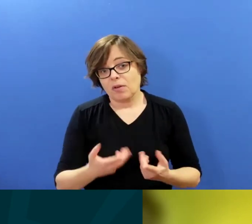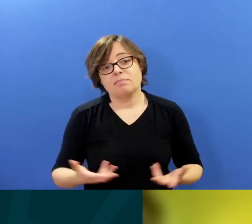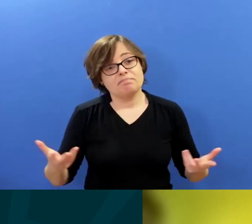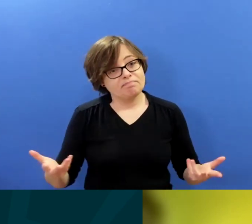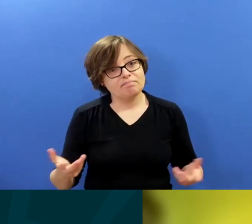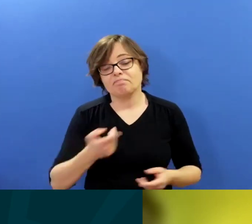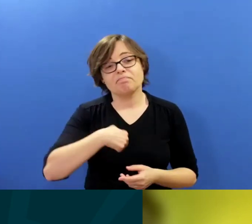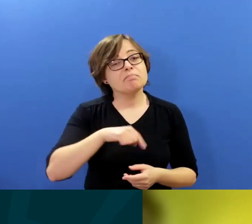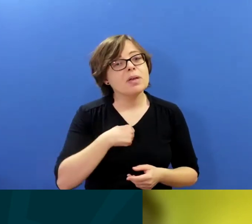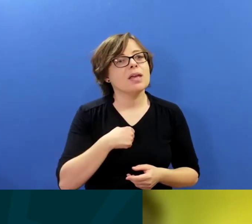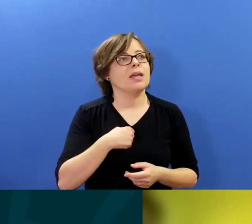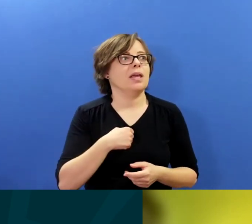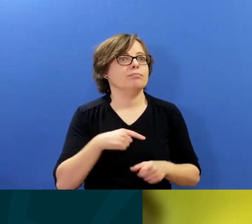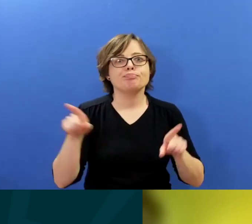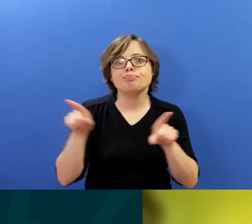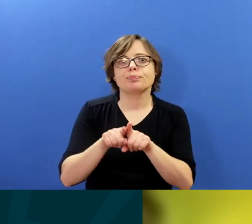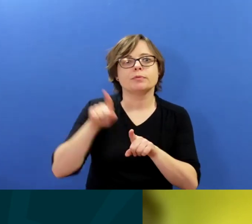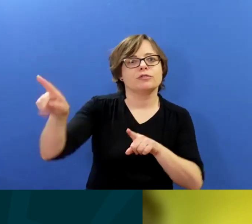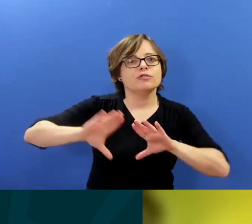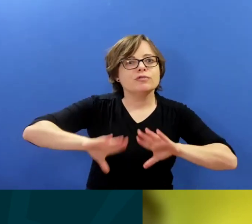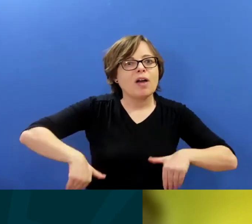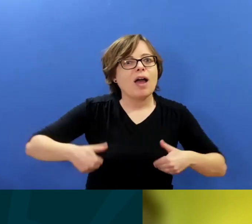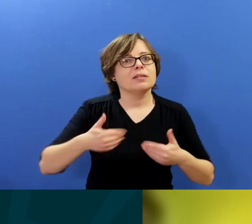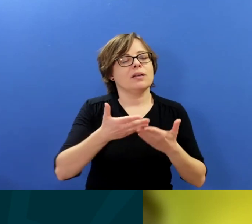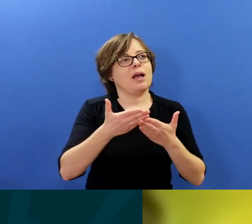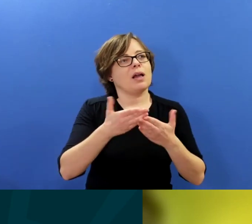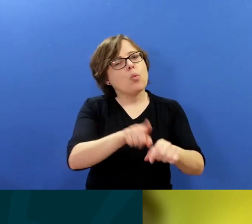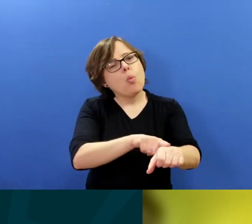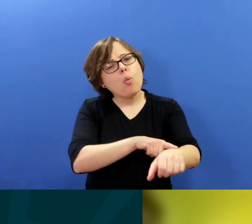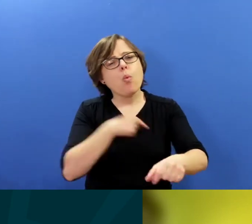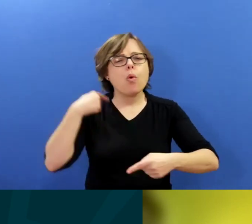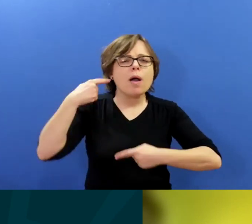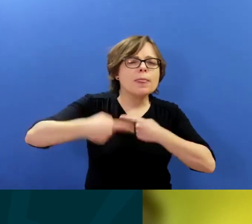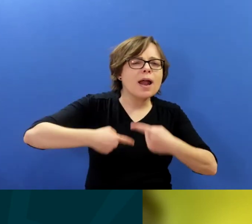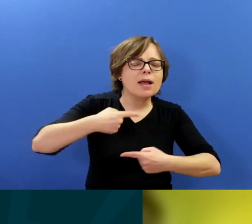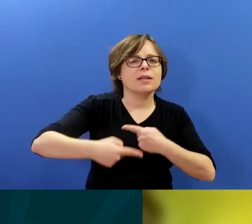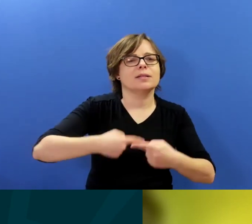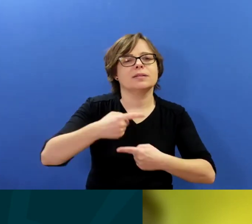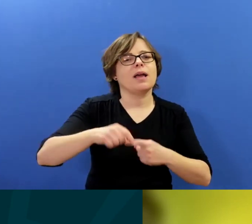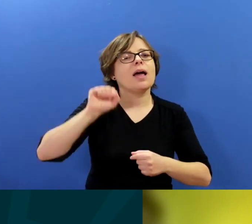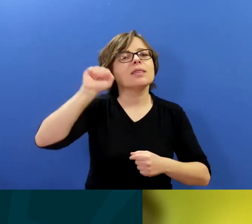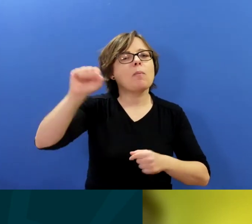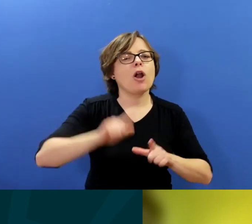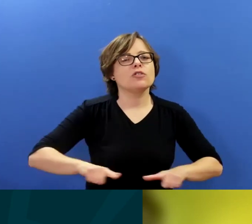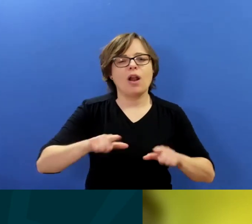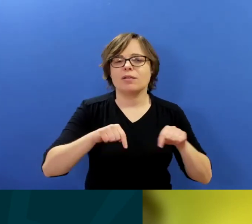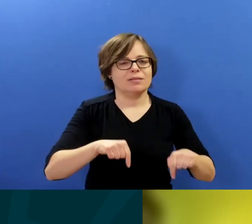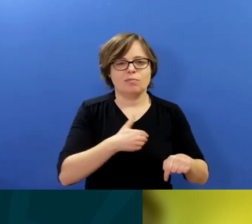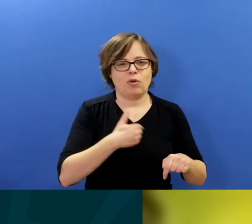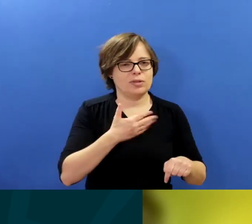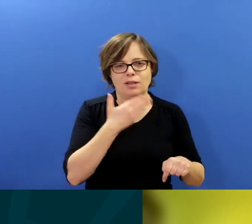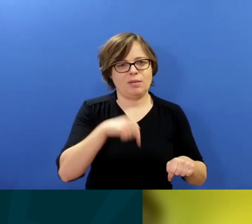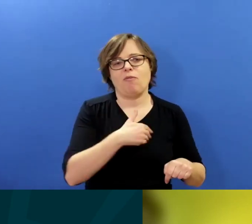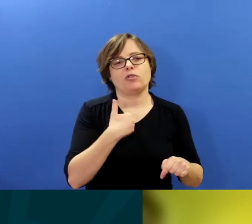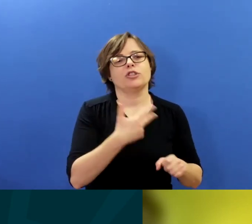say that we do not have such deeply rooted and long-lasting tradition of local